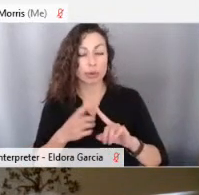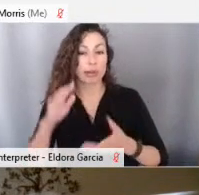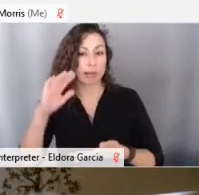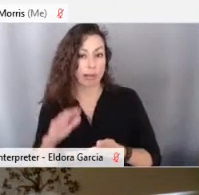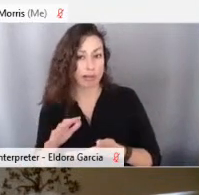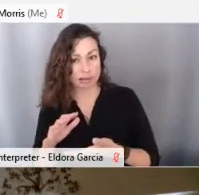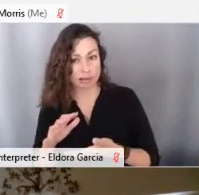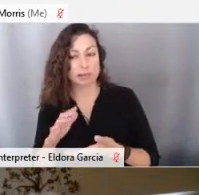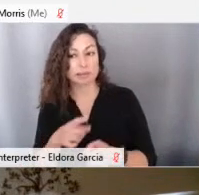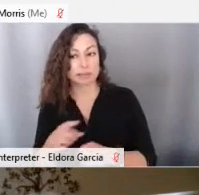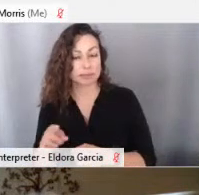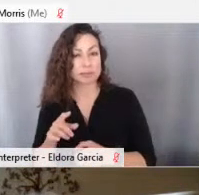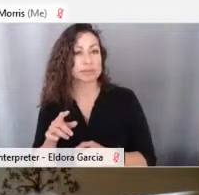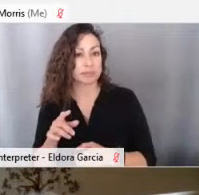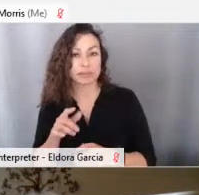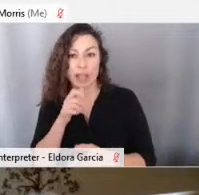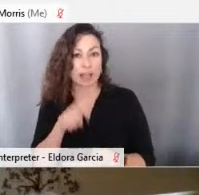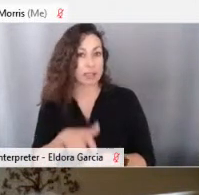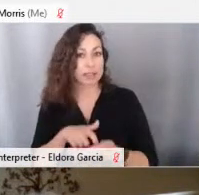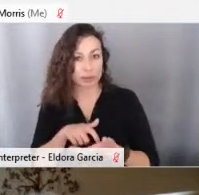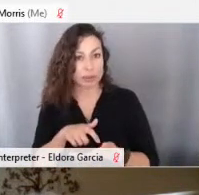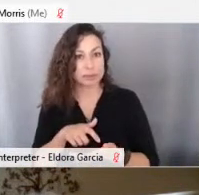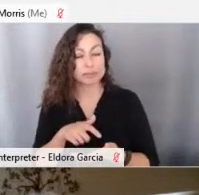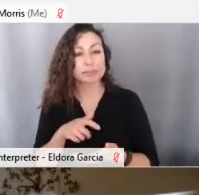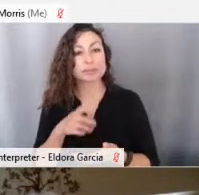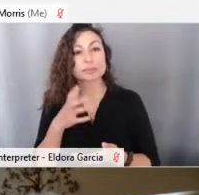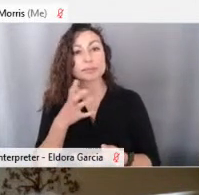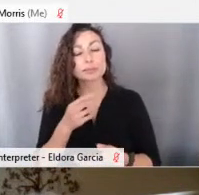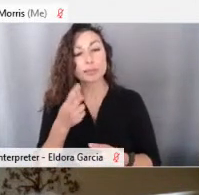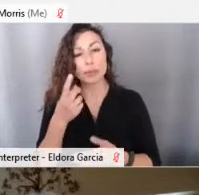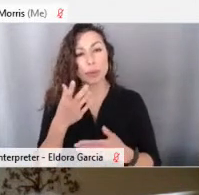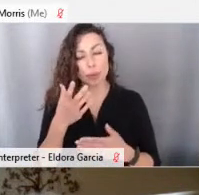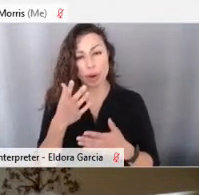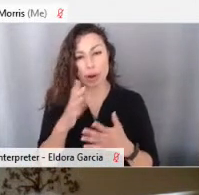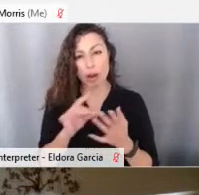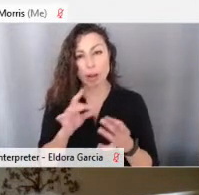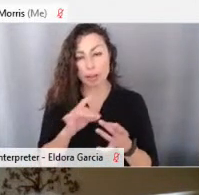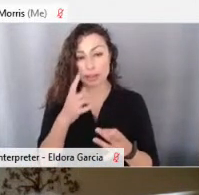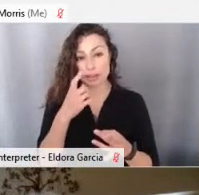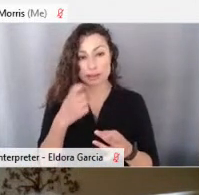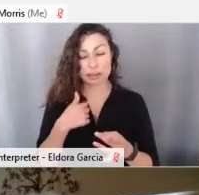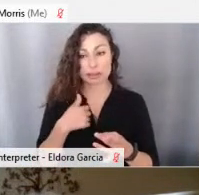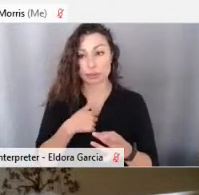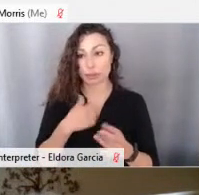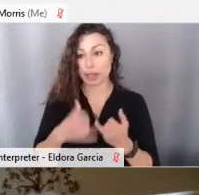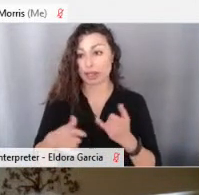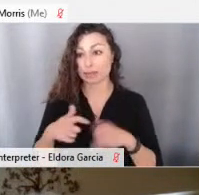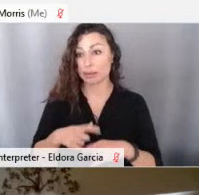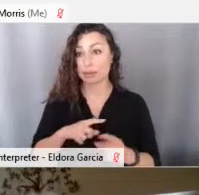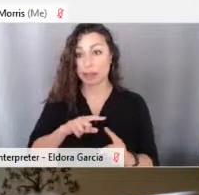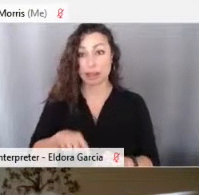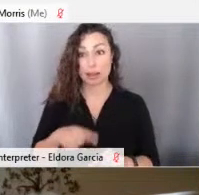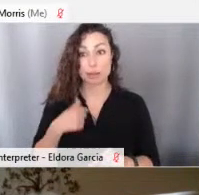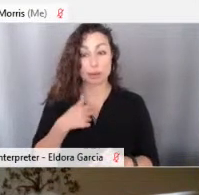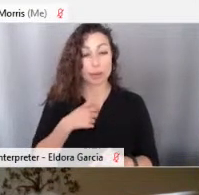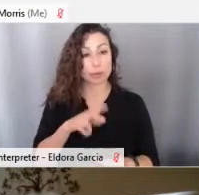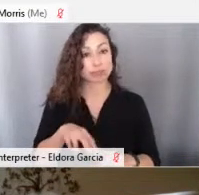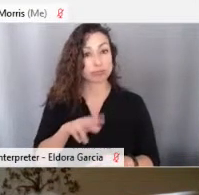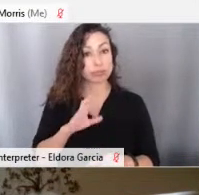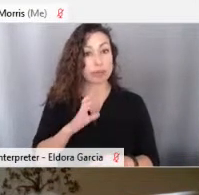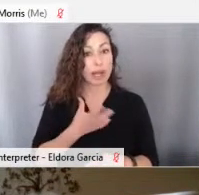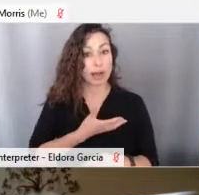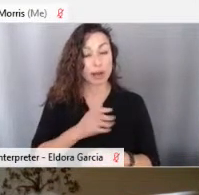of that is necessary. And just one comment on that, since we last were here, we've surveyed our